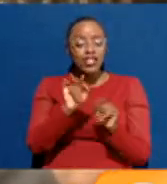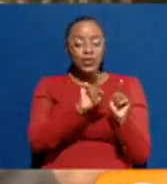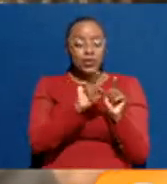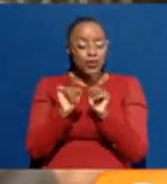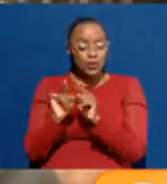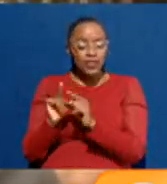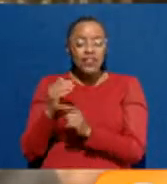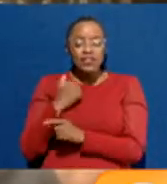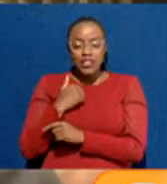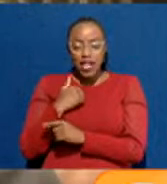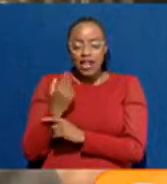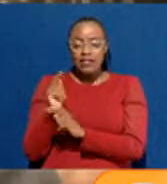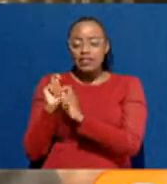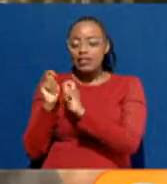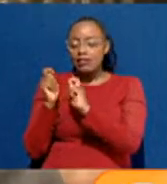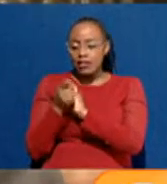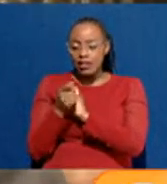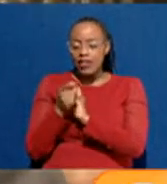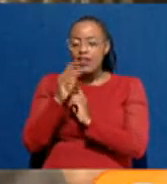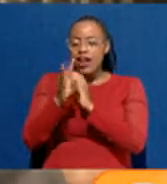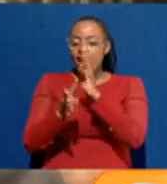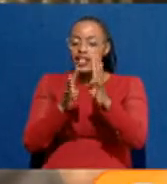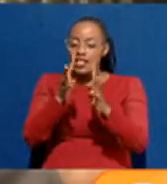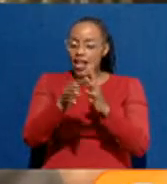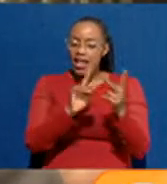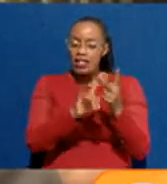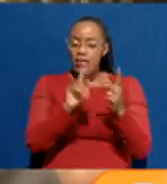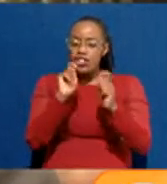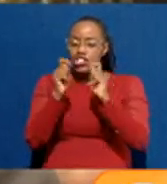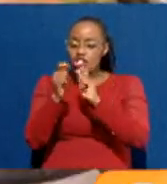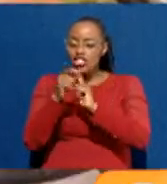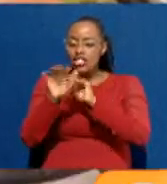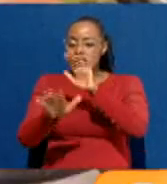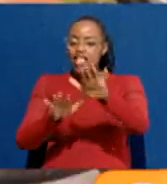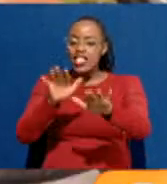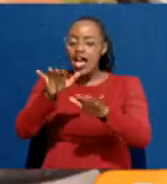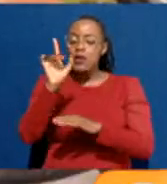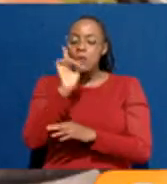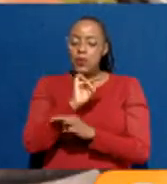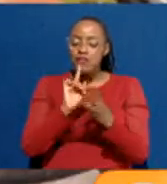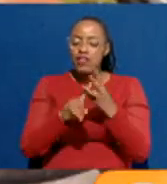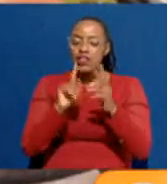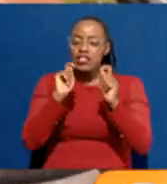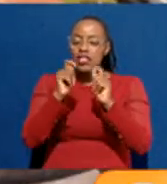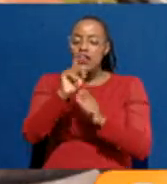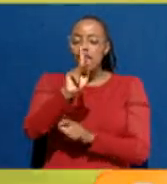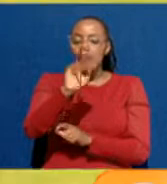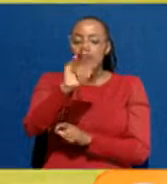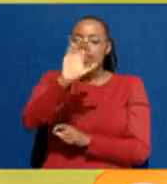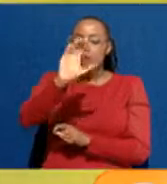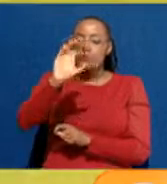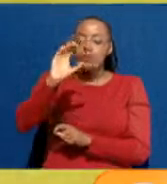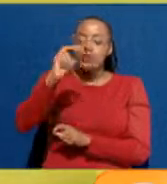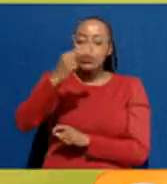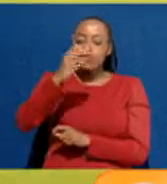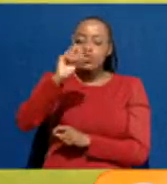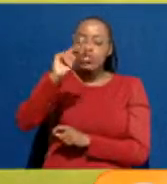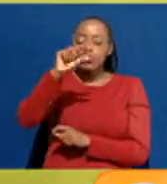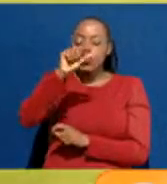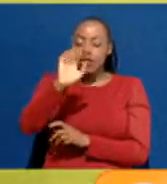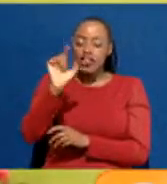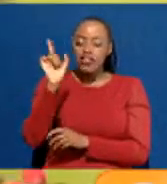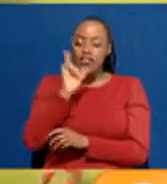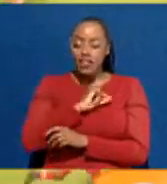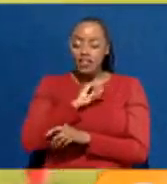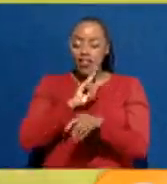have redesigned Kasarani, we have redesigned Nyayo, we have redesigned Kipchoge Keino Stadium. While the renovations